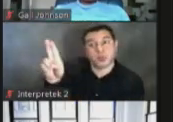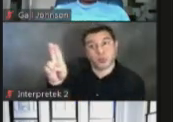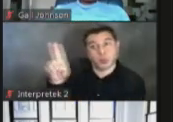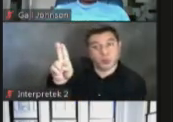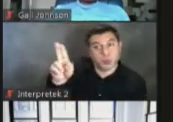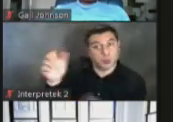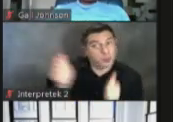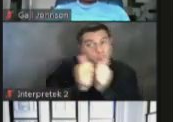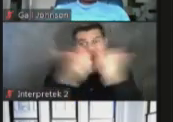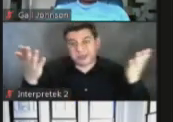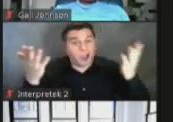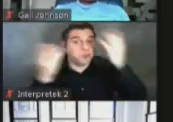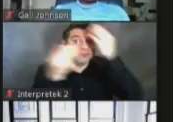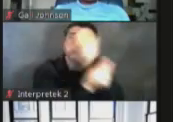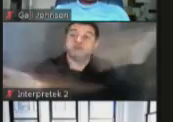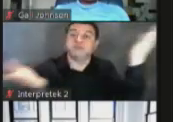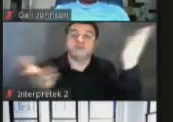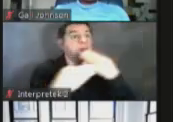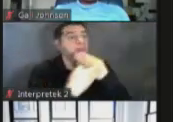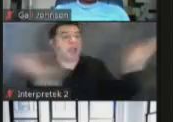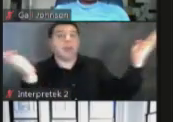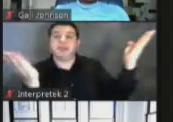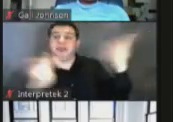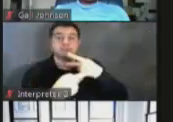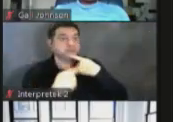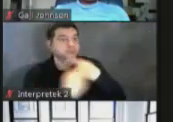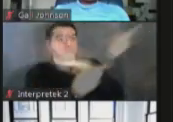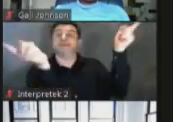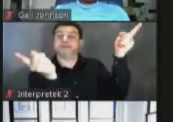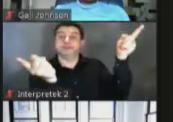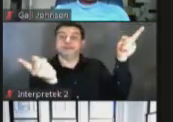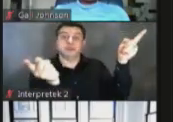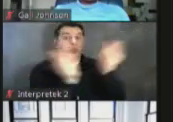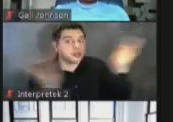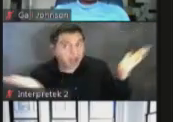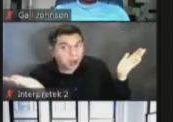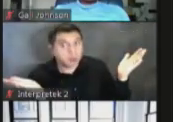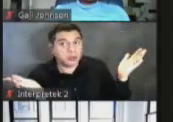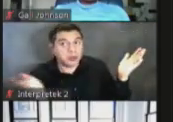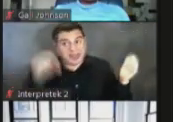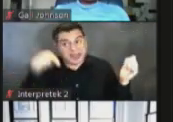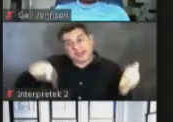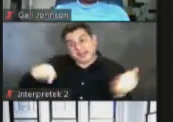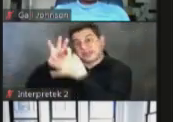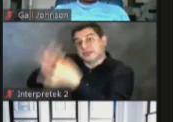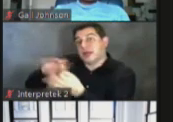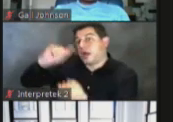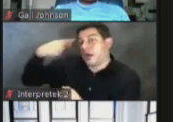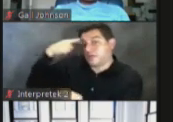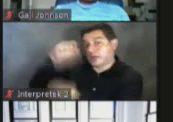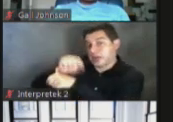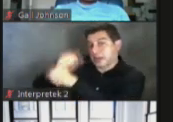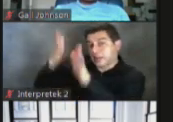proposed employer housing assistance pertains to government employees who have more job security, benefits, and pay than most workers